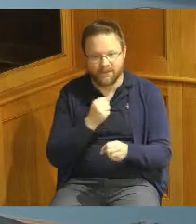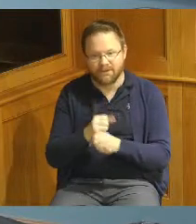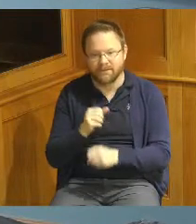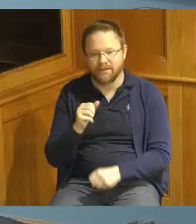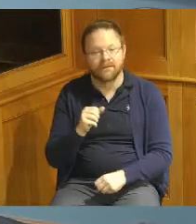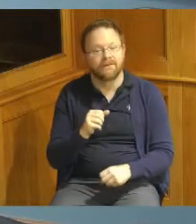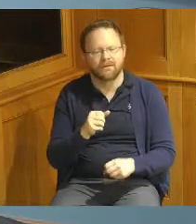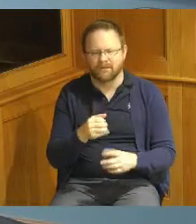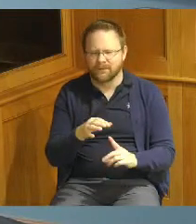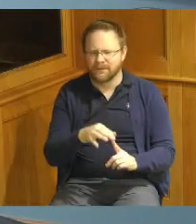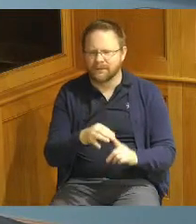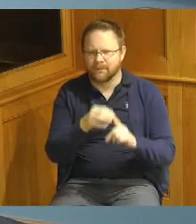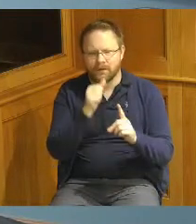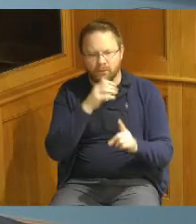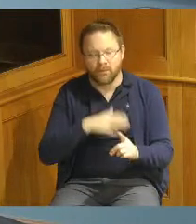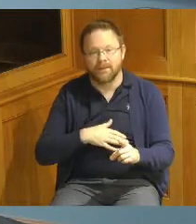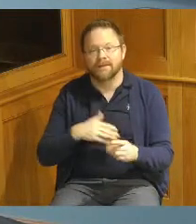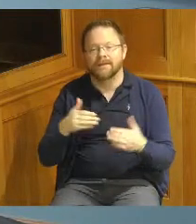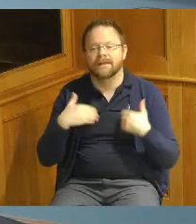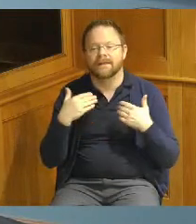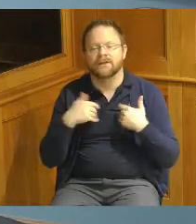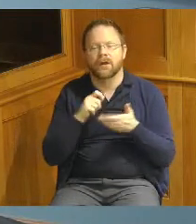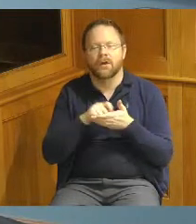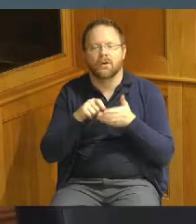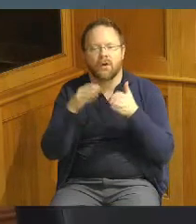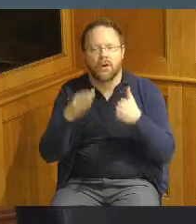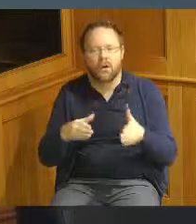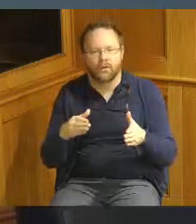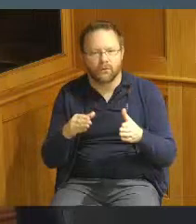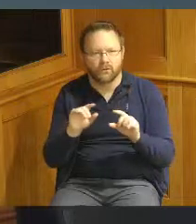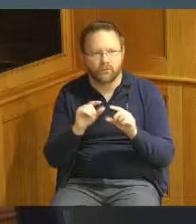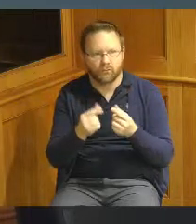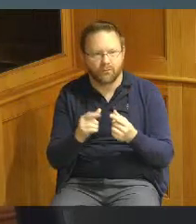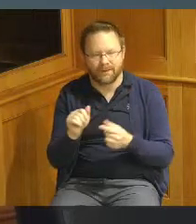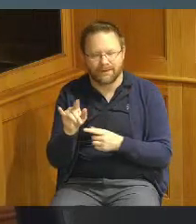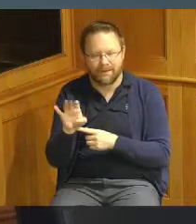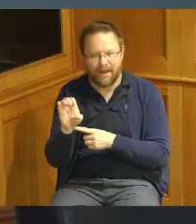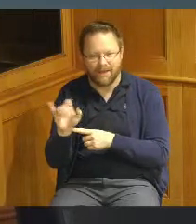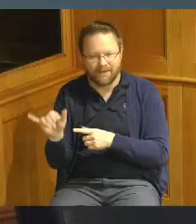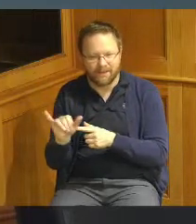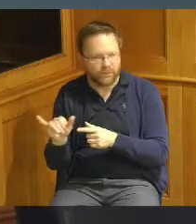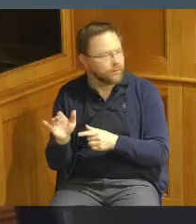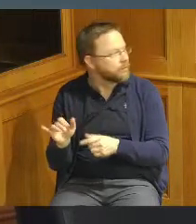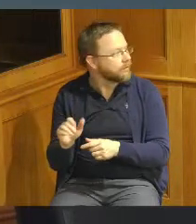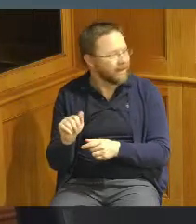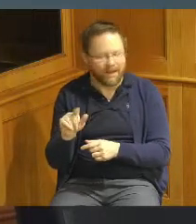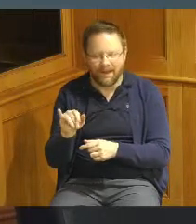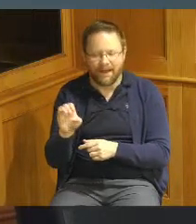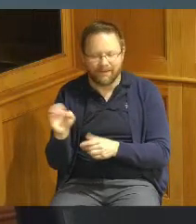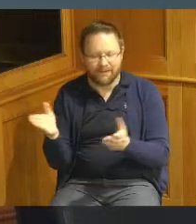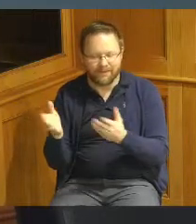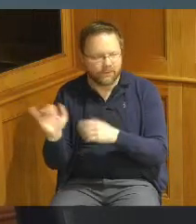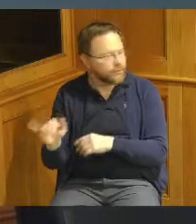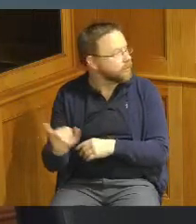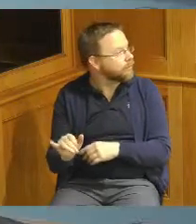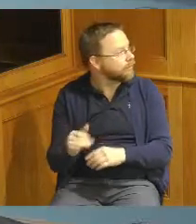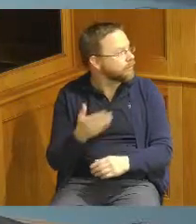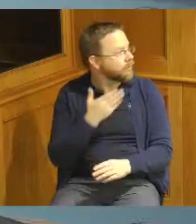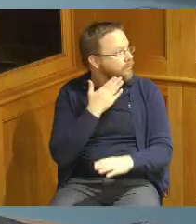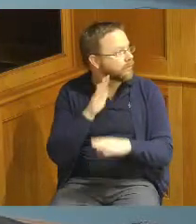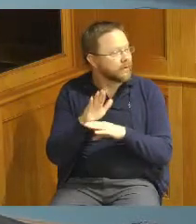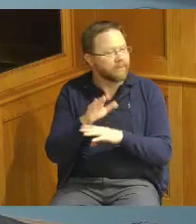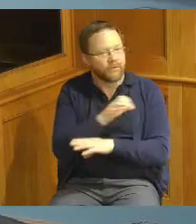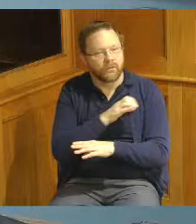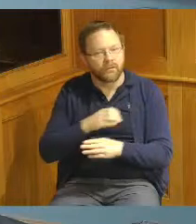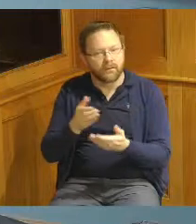her, the Young Authors Group. So welcome. Welcome. Good afternoon, commissioners.